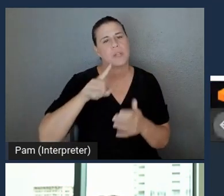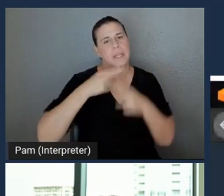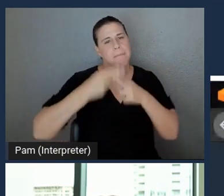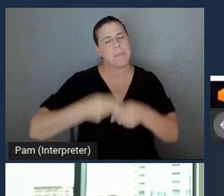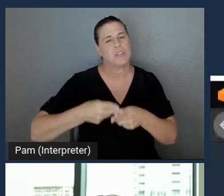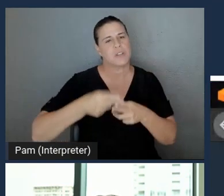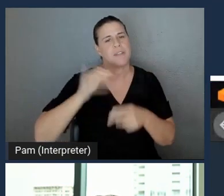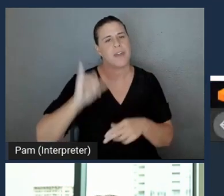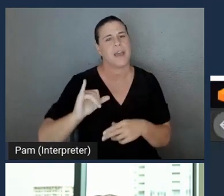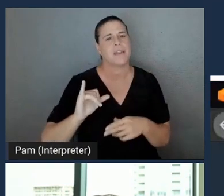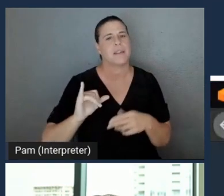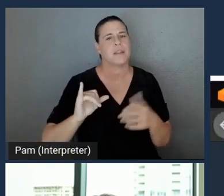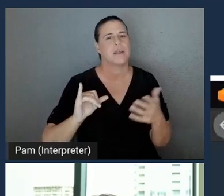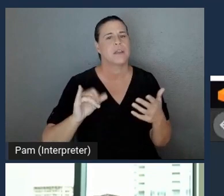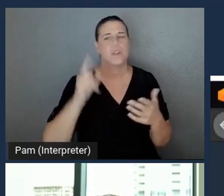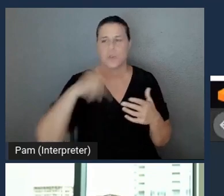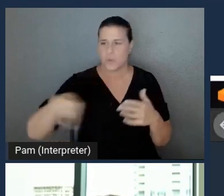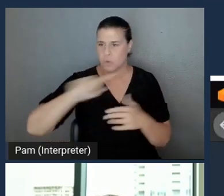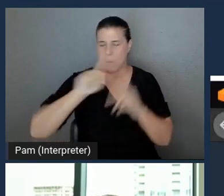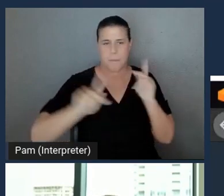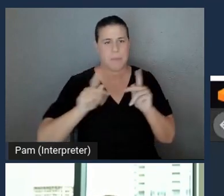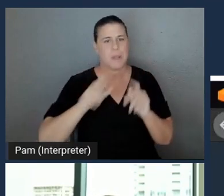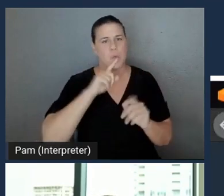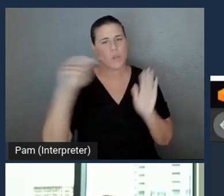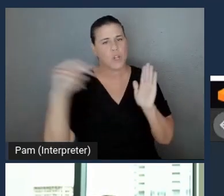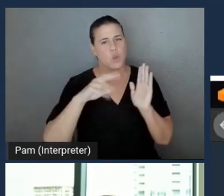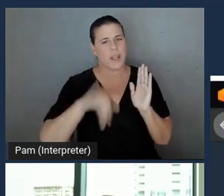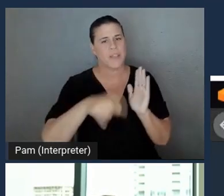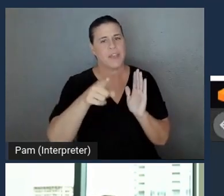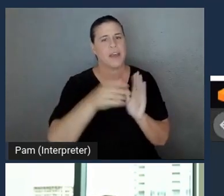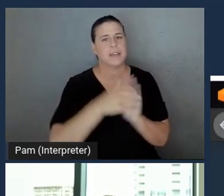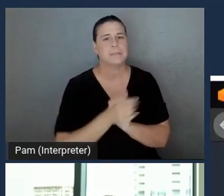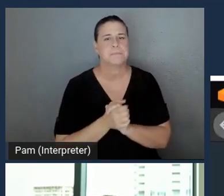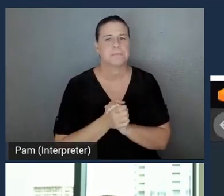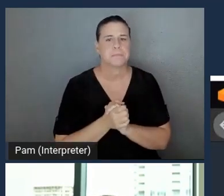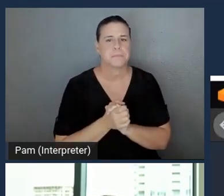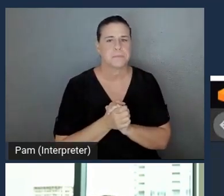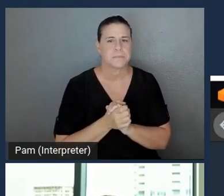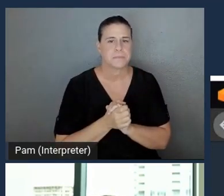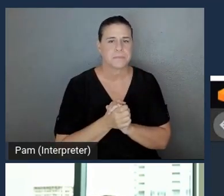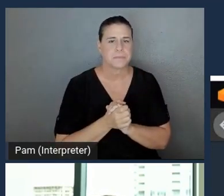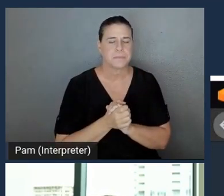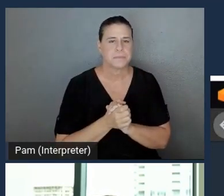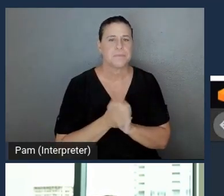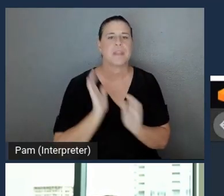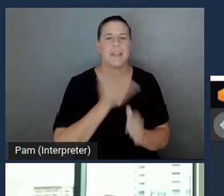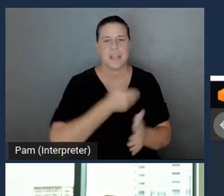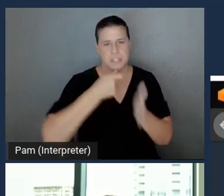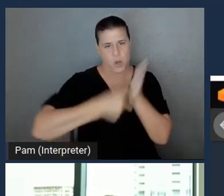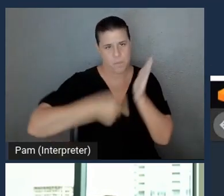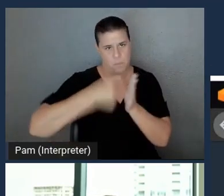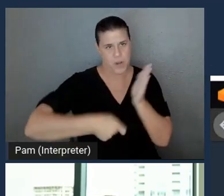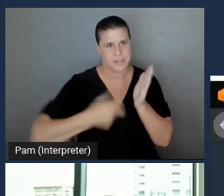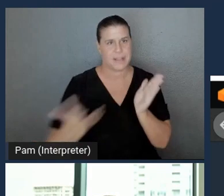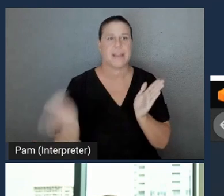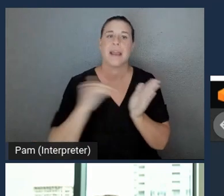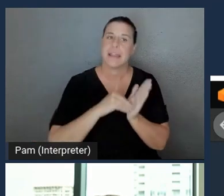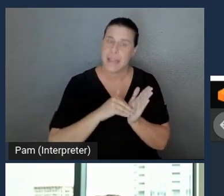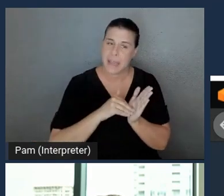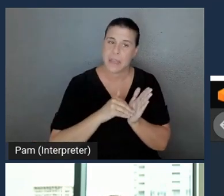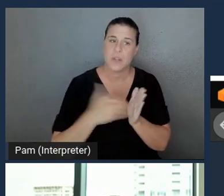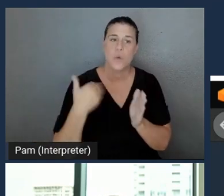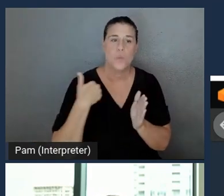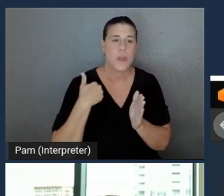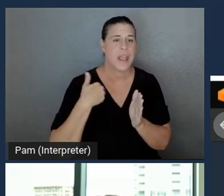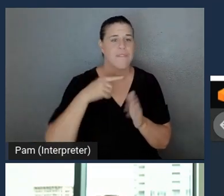that folks can take a quick look at this. So this is our pricing. Again, we have this